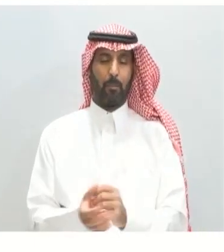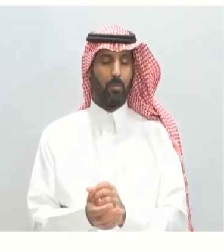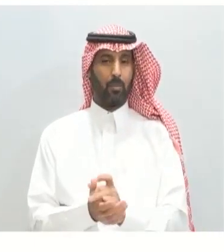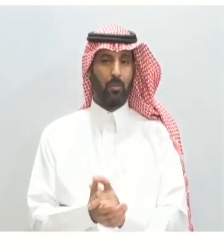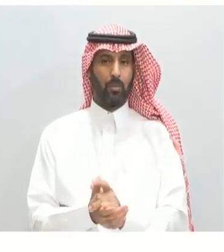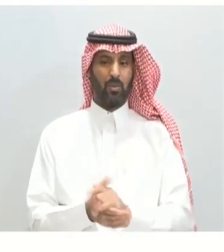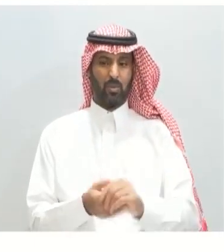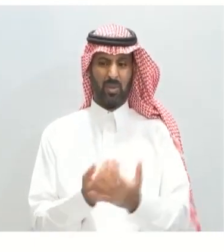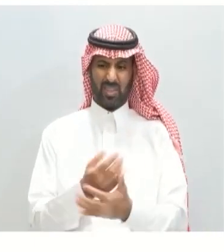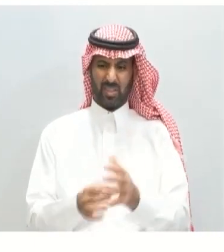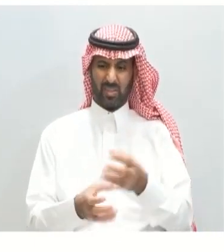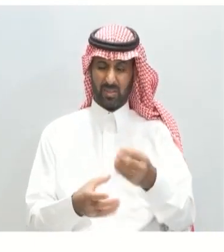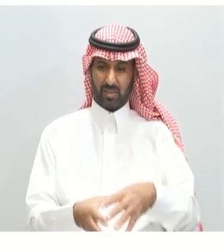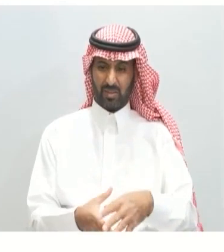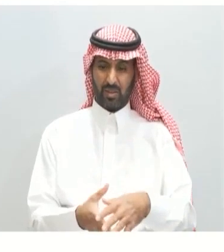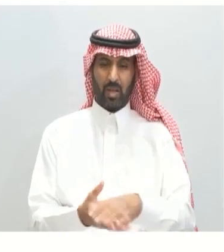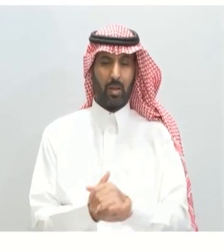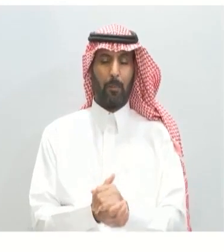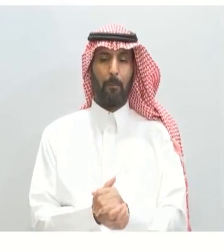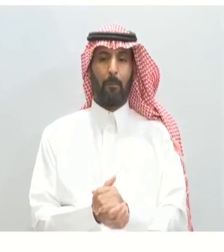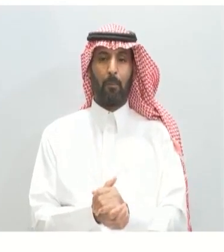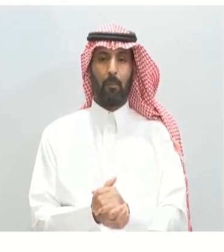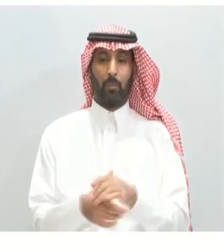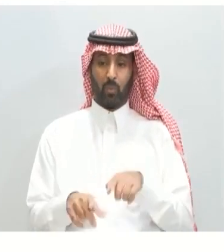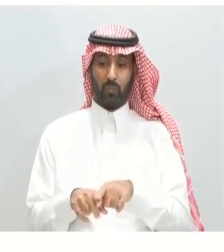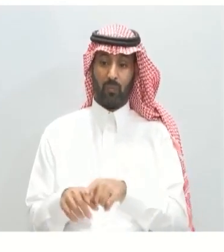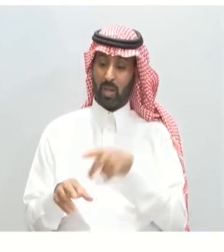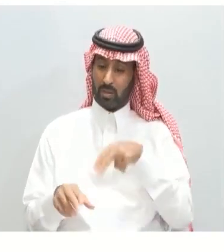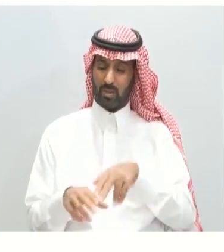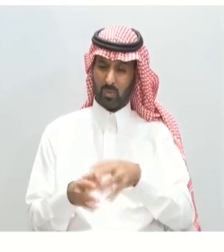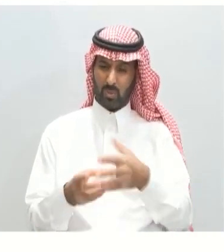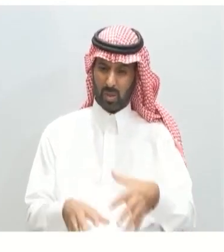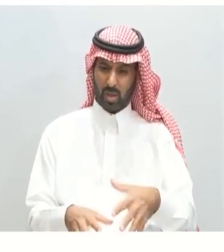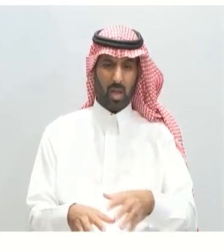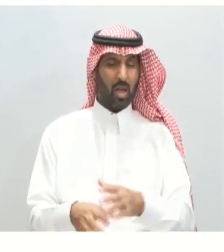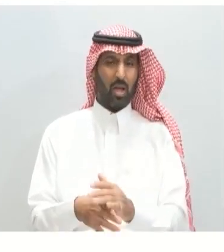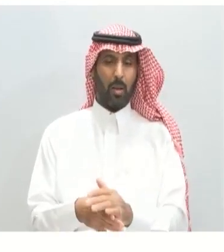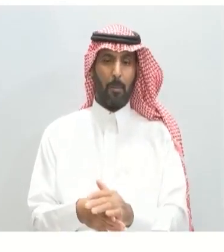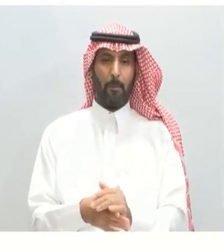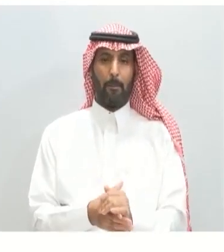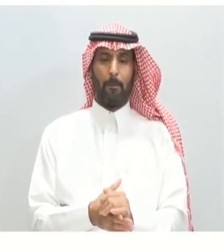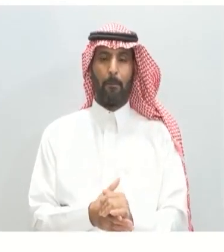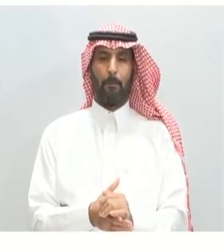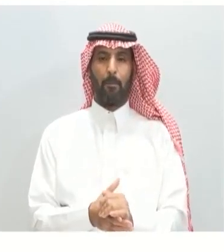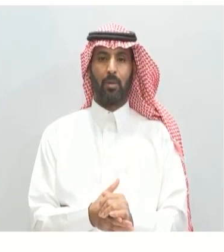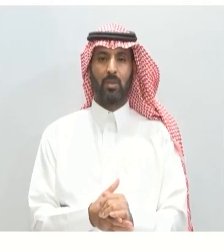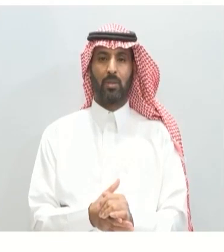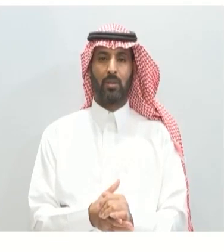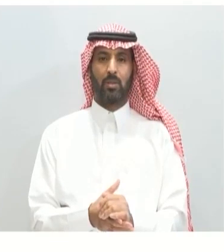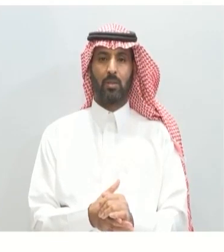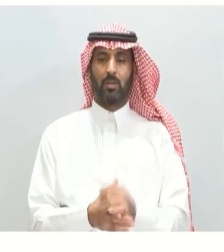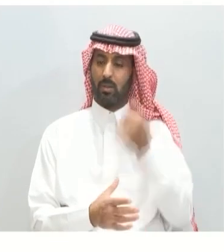will happen if your friend falls over in the mud? You will get what? Or maybe he will get what? Or